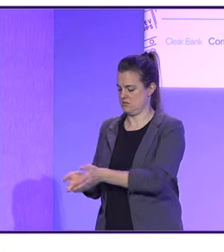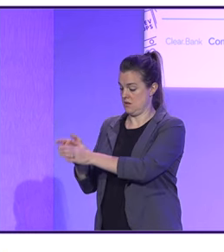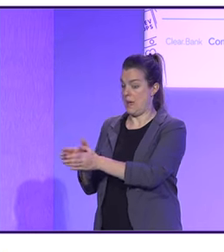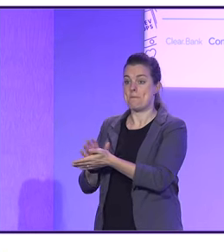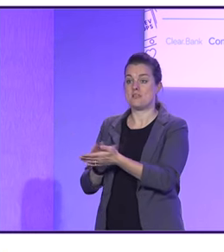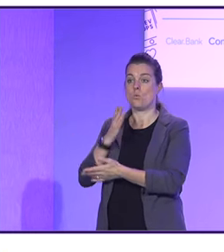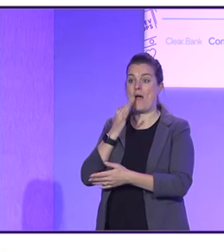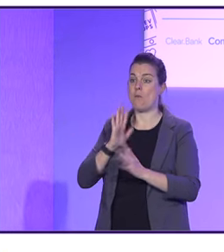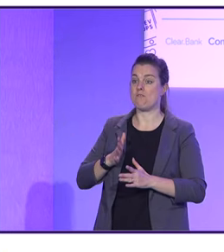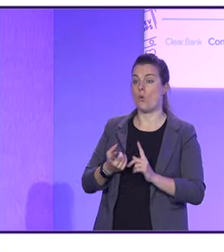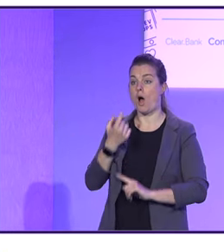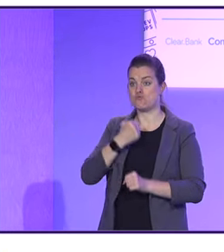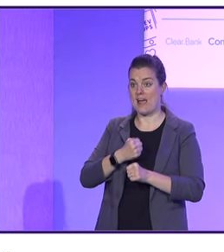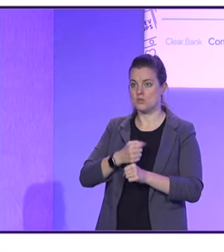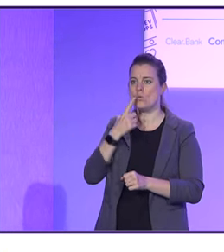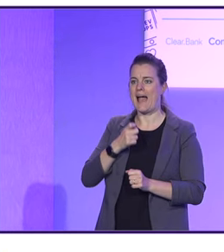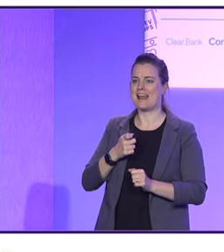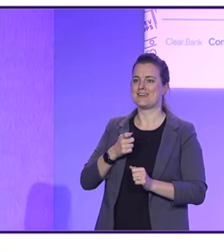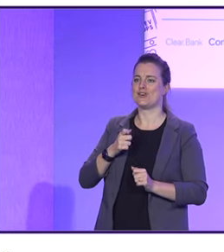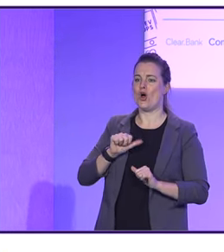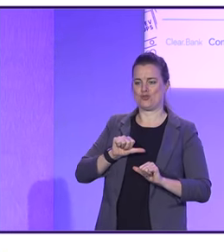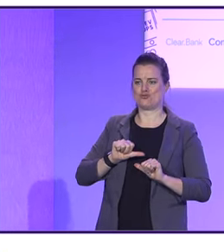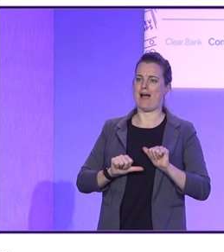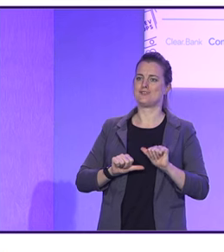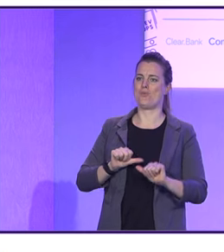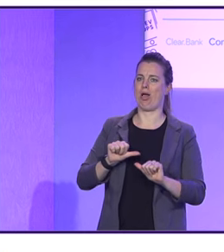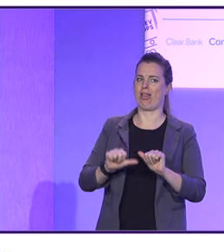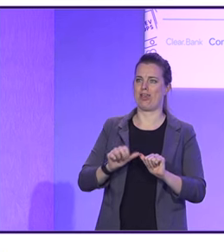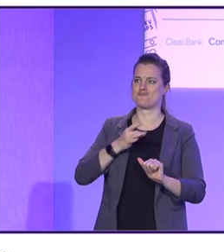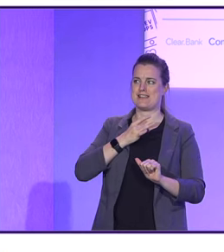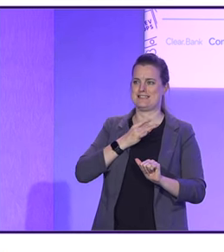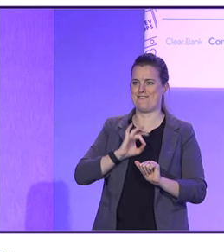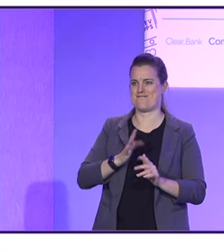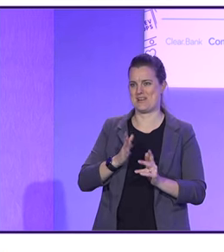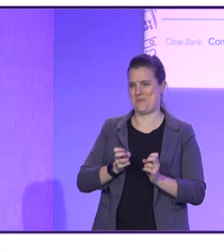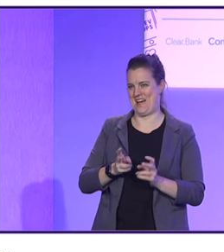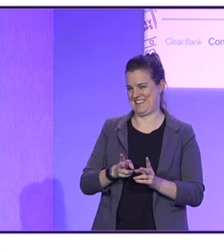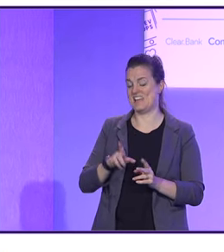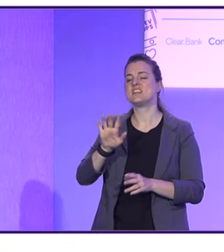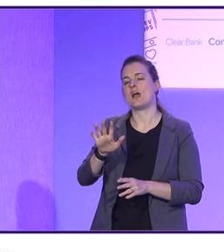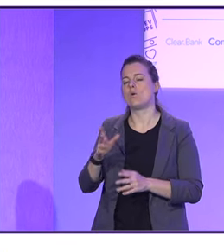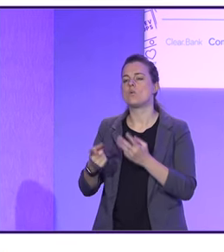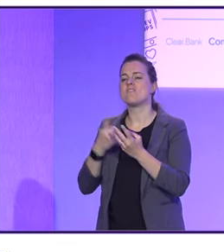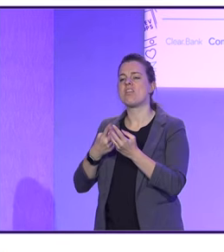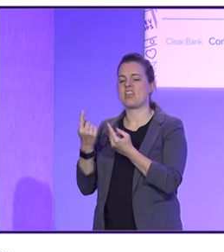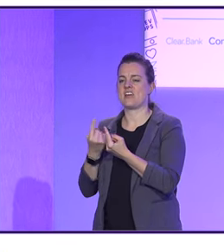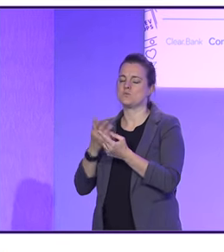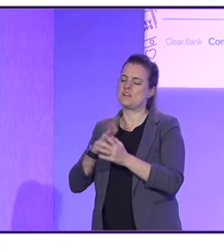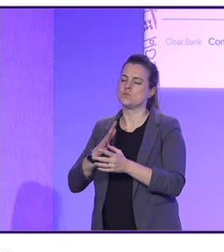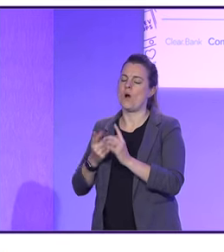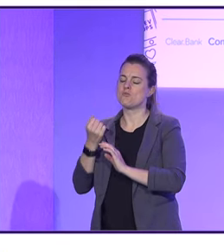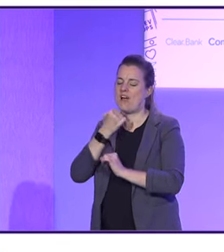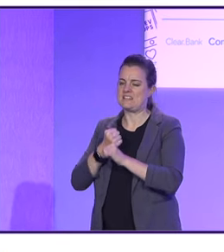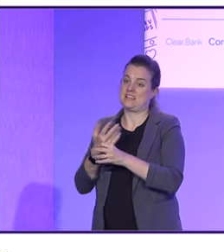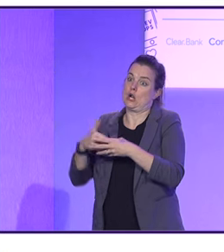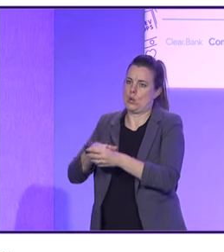it in a like more gradual, risk-free way. We do have some new things to upgrade, Kubernetes itself. We've done a couple of Kubernetes upgrades